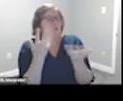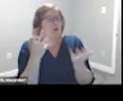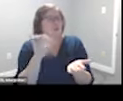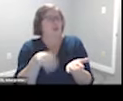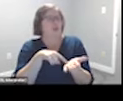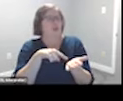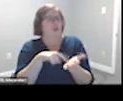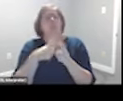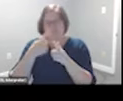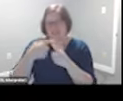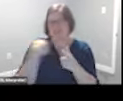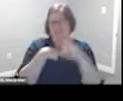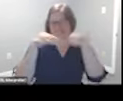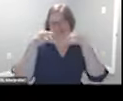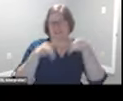additional information from us.